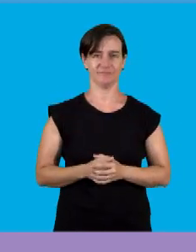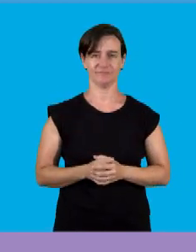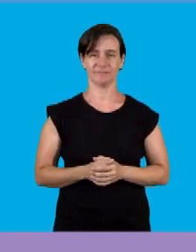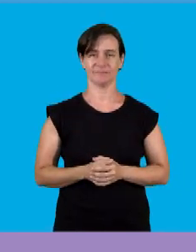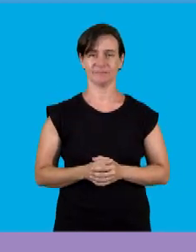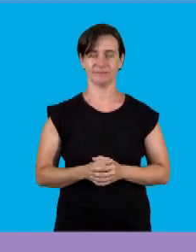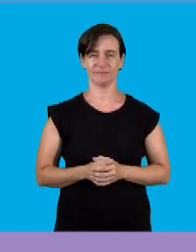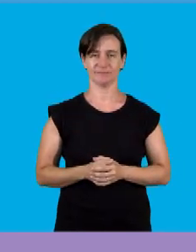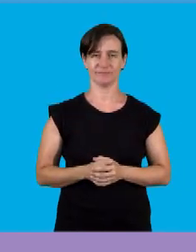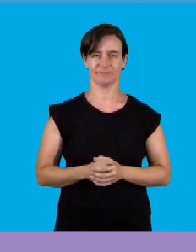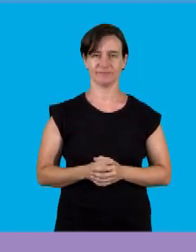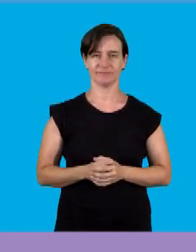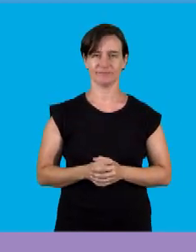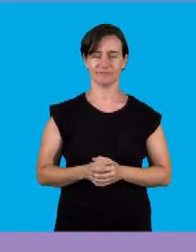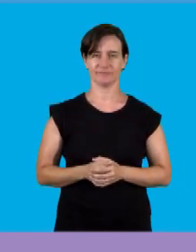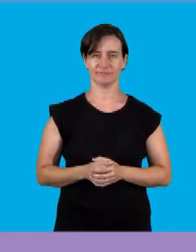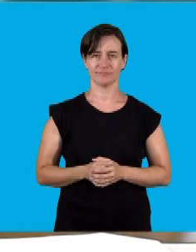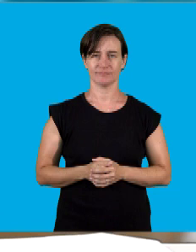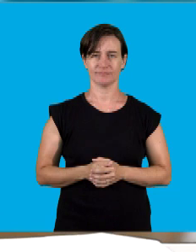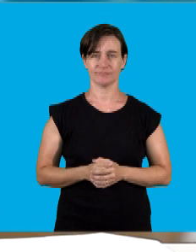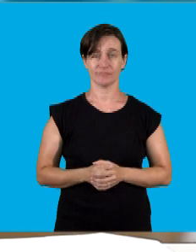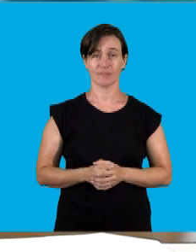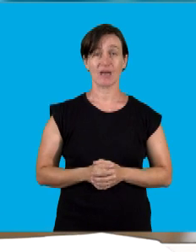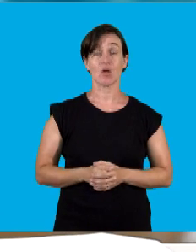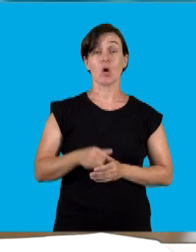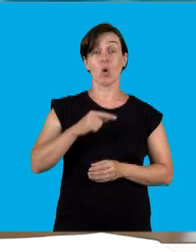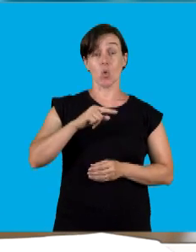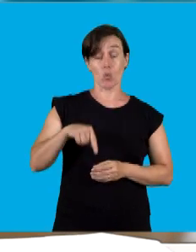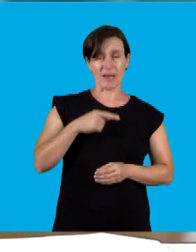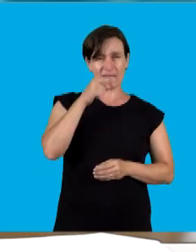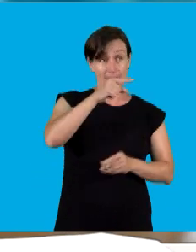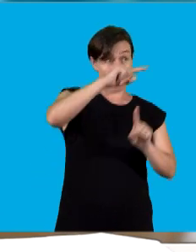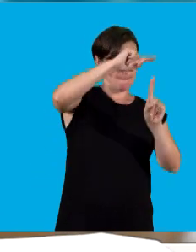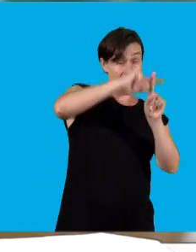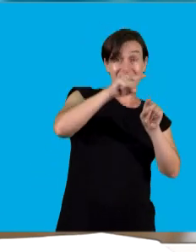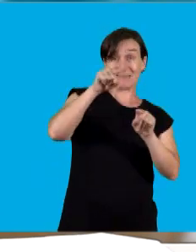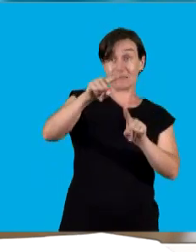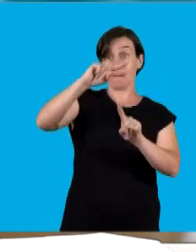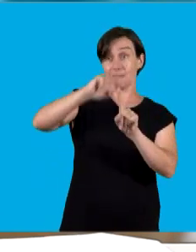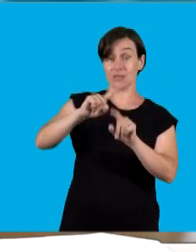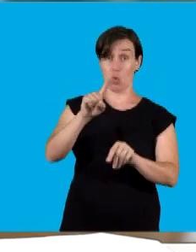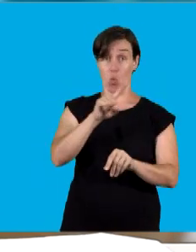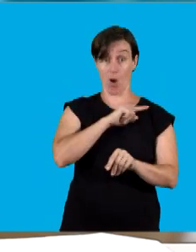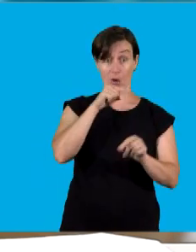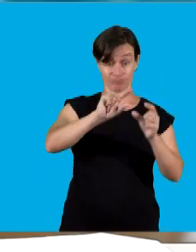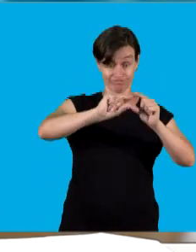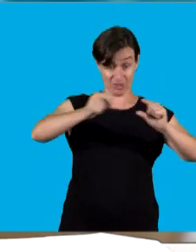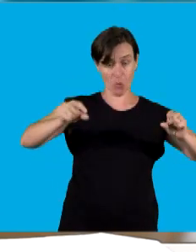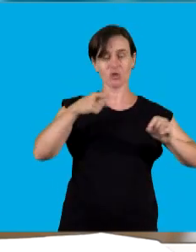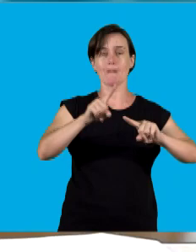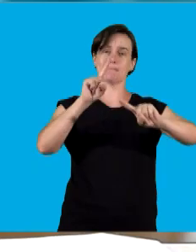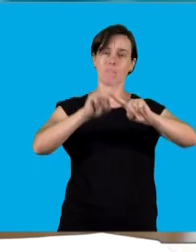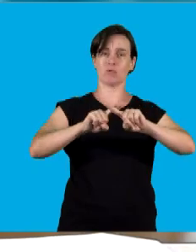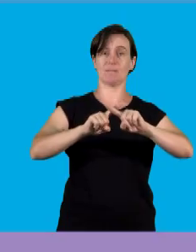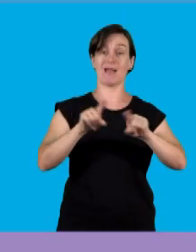plus 5. And remember, we only added because we are multiplying powers that have the same